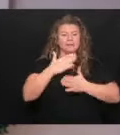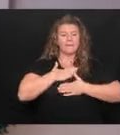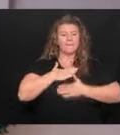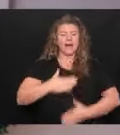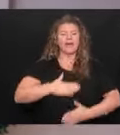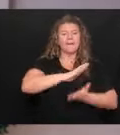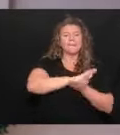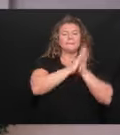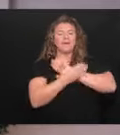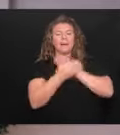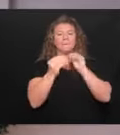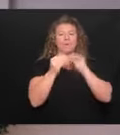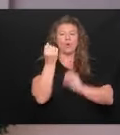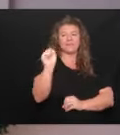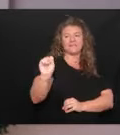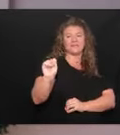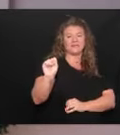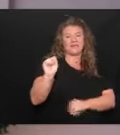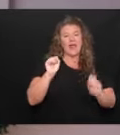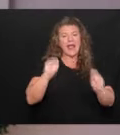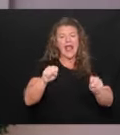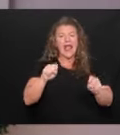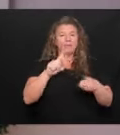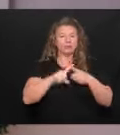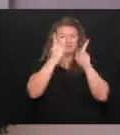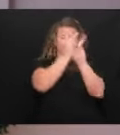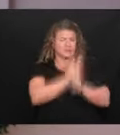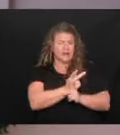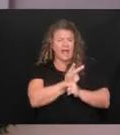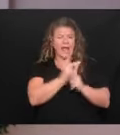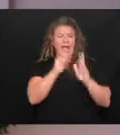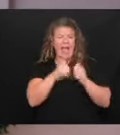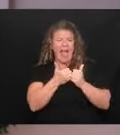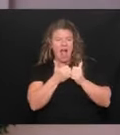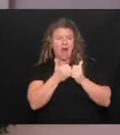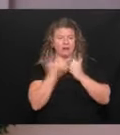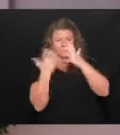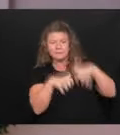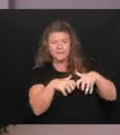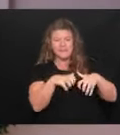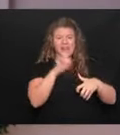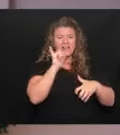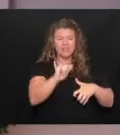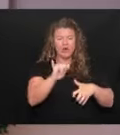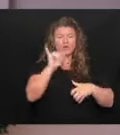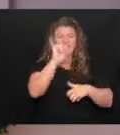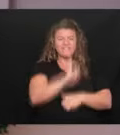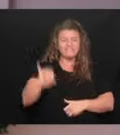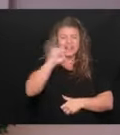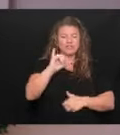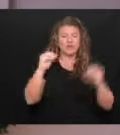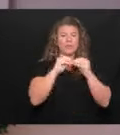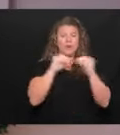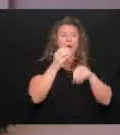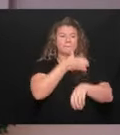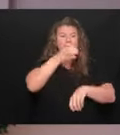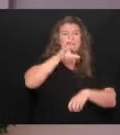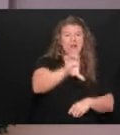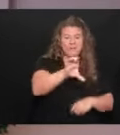more resistant or able to deal with these infections in a much, much more powerful way and a more effective